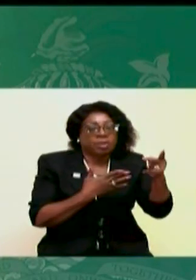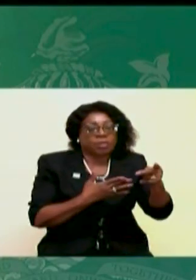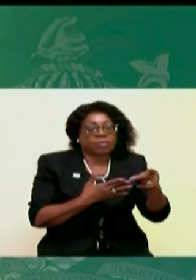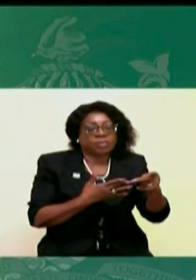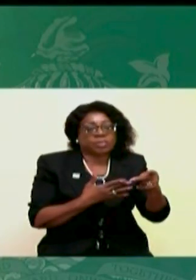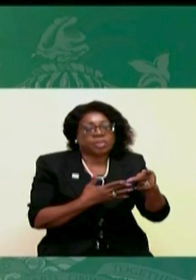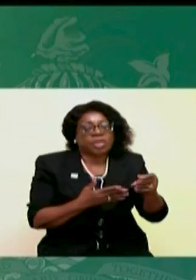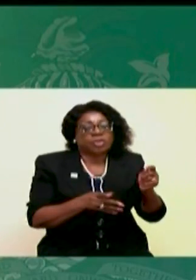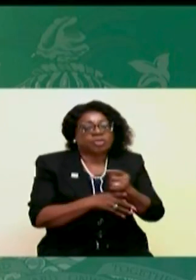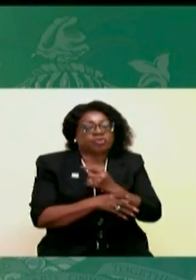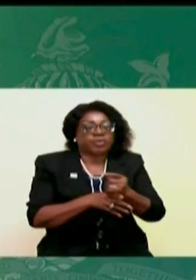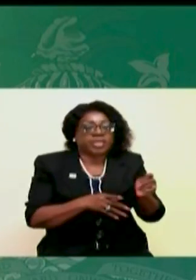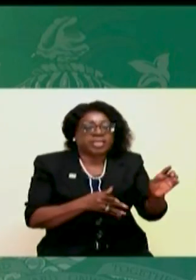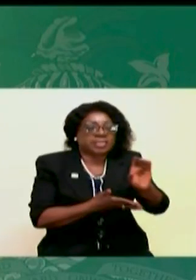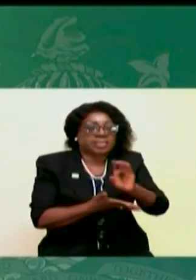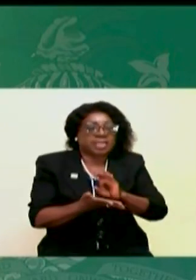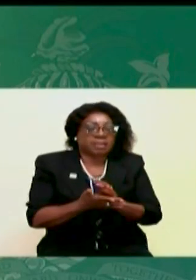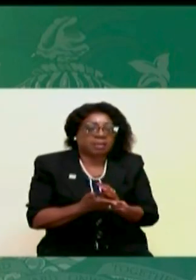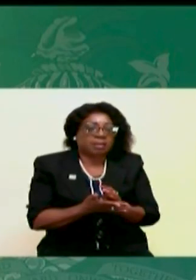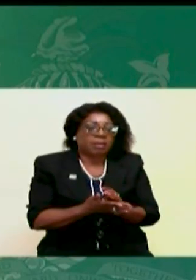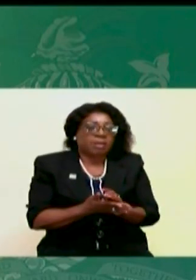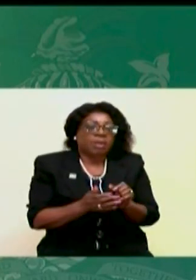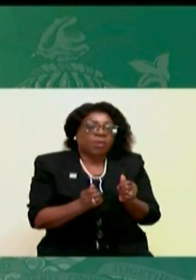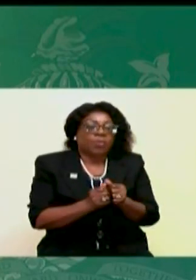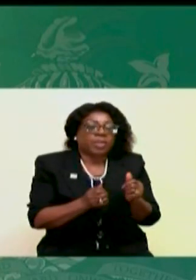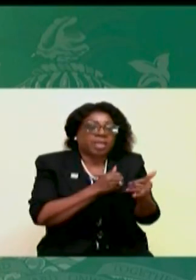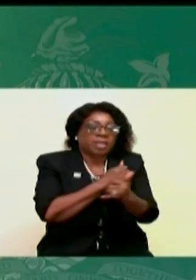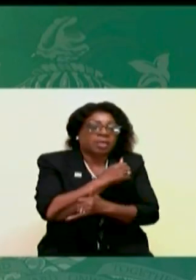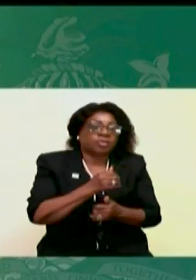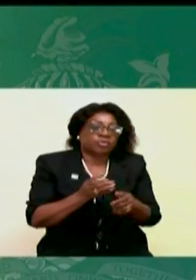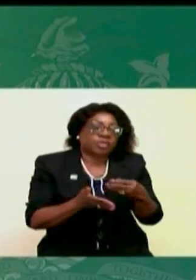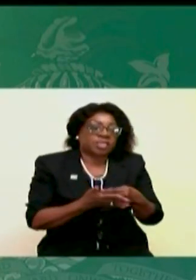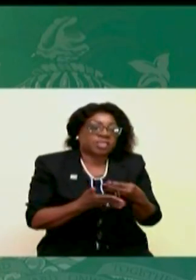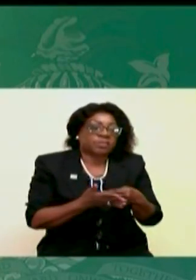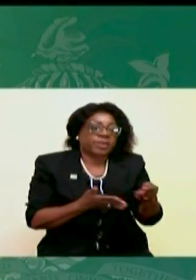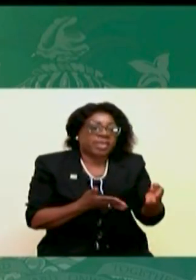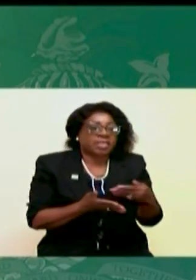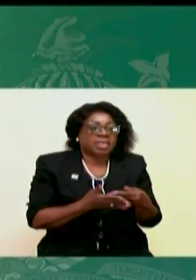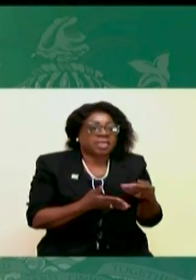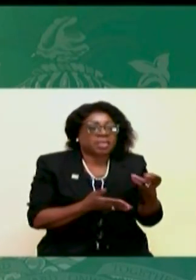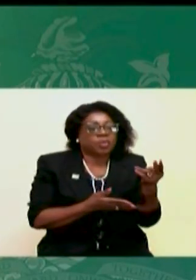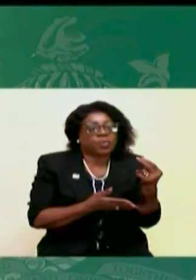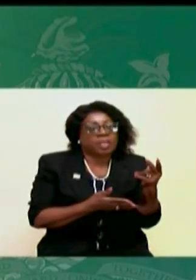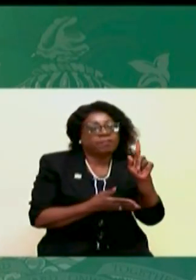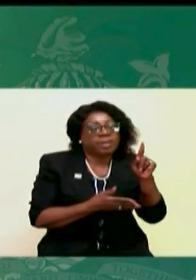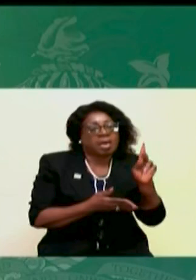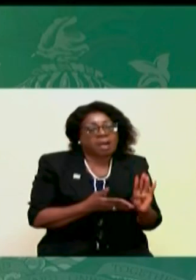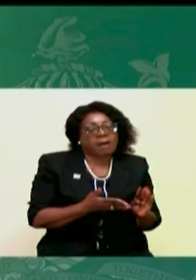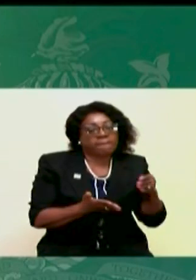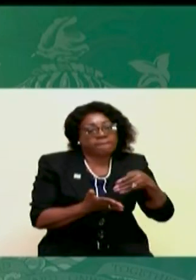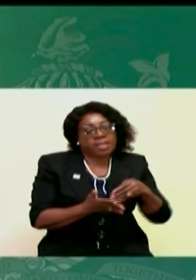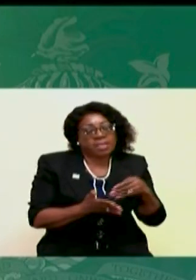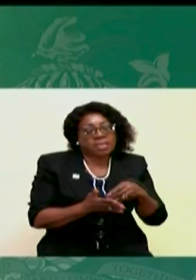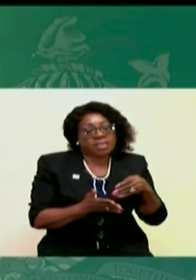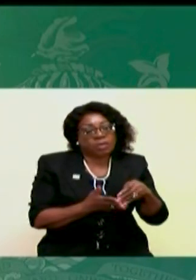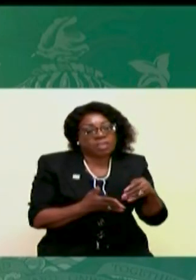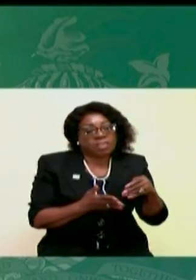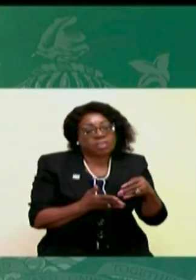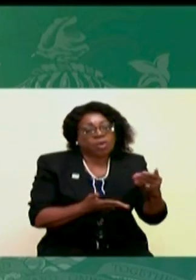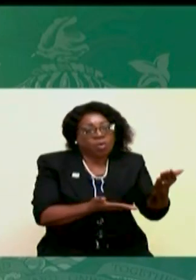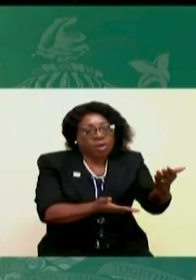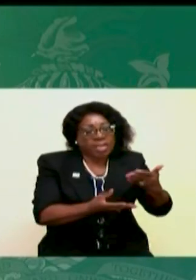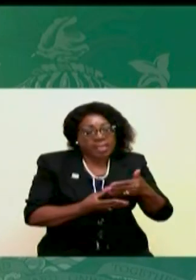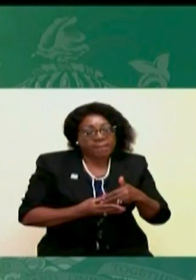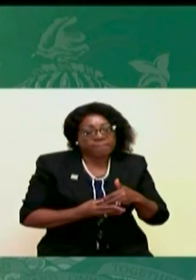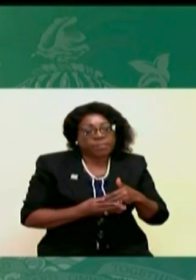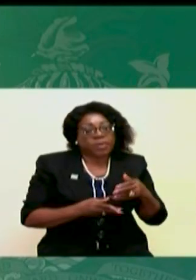and training center. With a country otherwise spending approximately $12.5 million on imported eggs, this